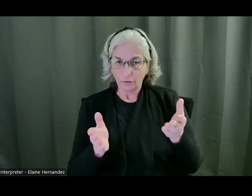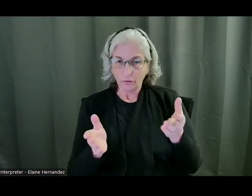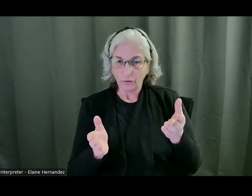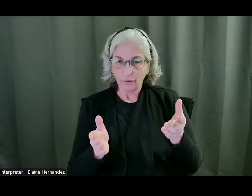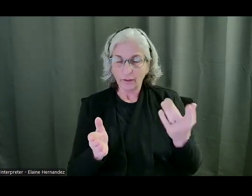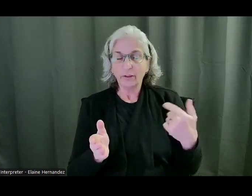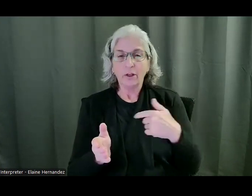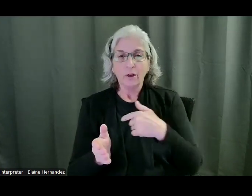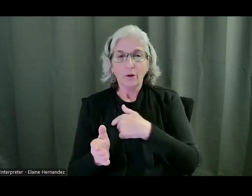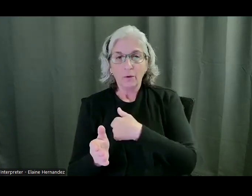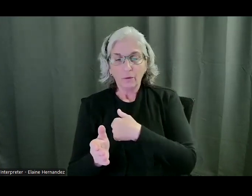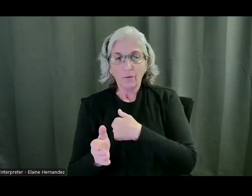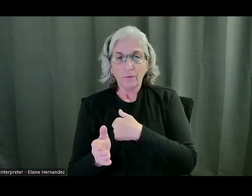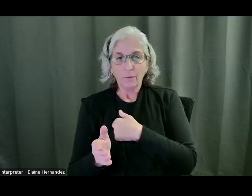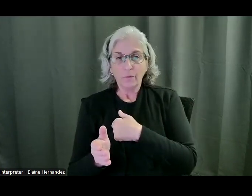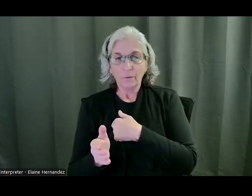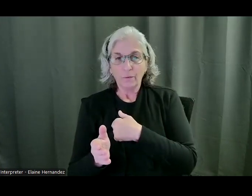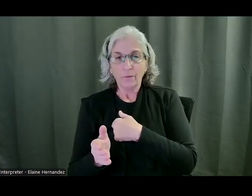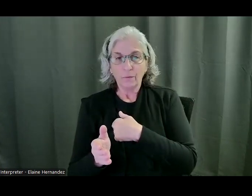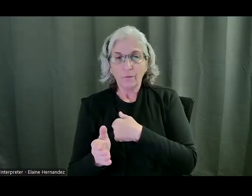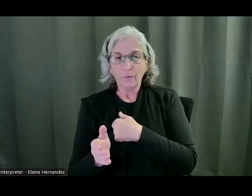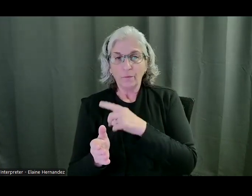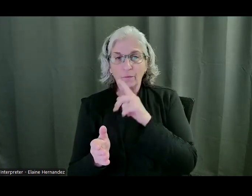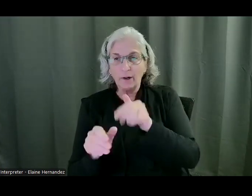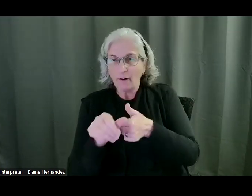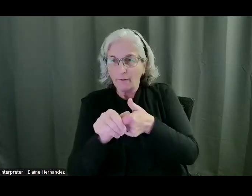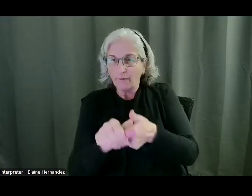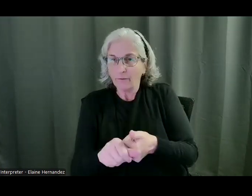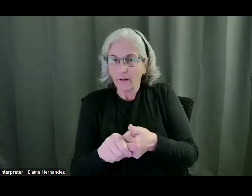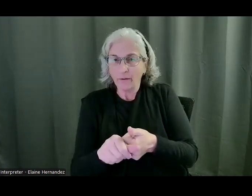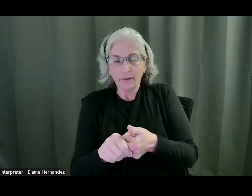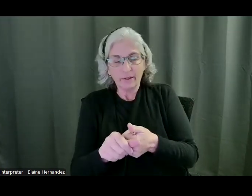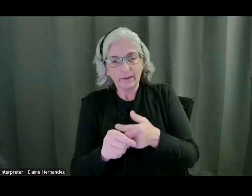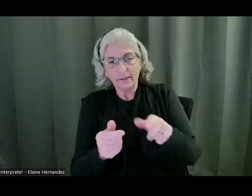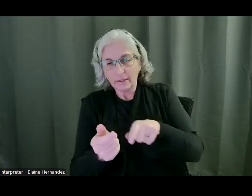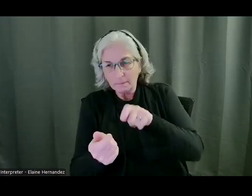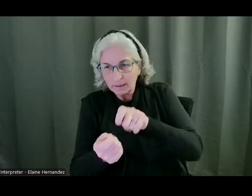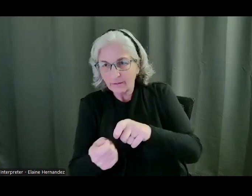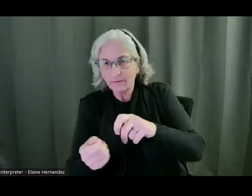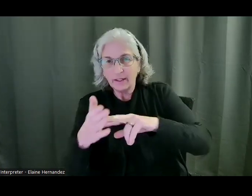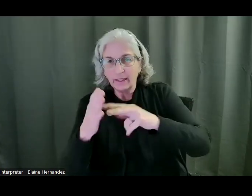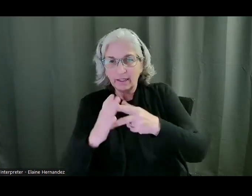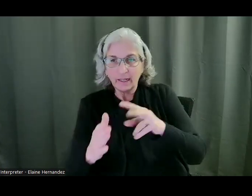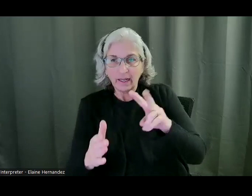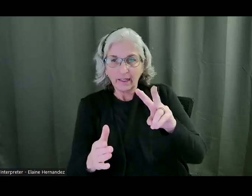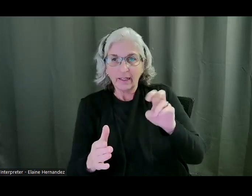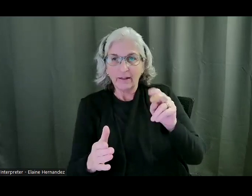of following the intended vendor audience and service array. So